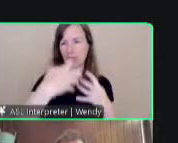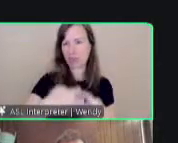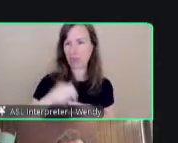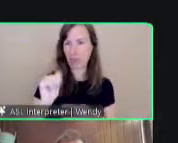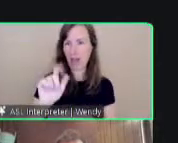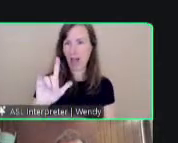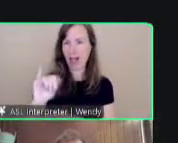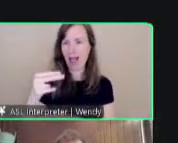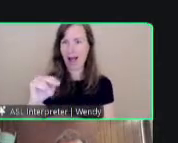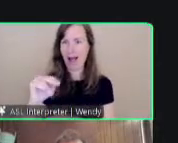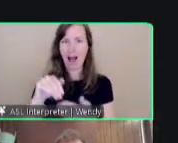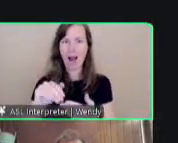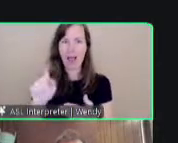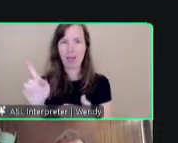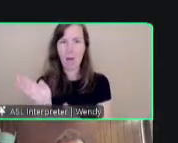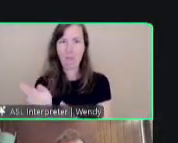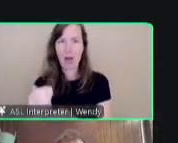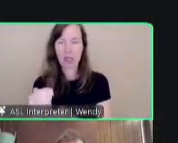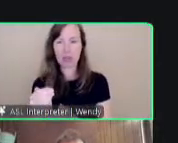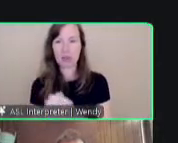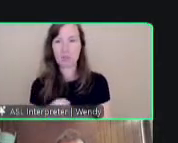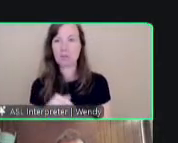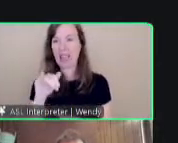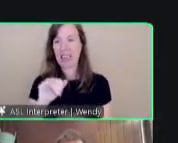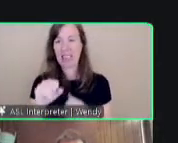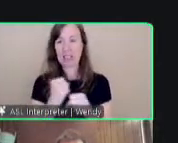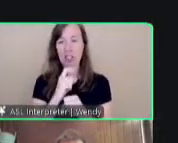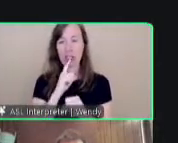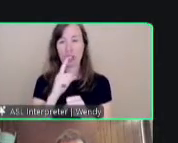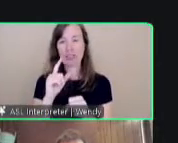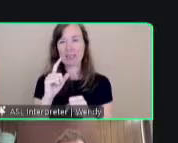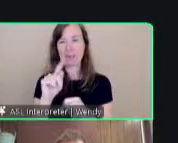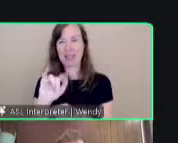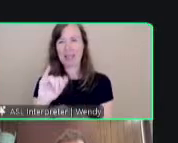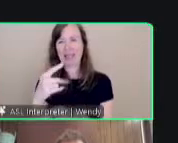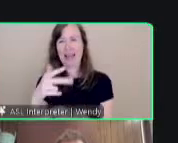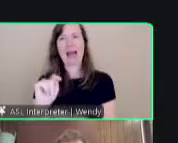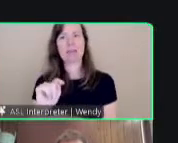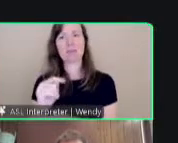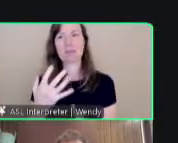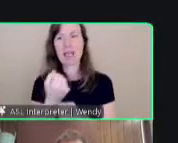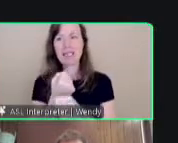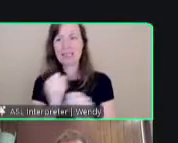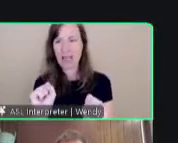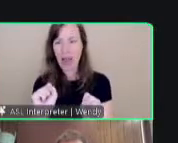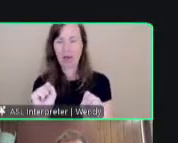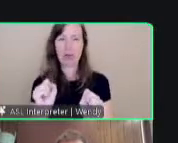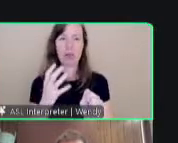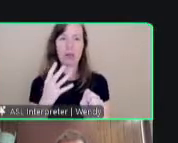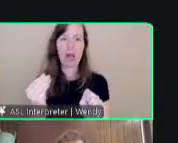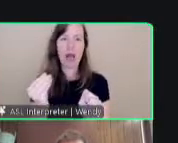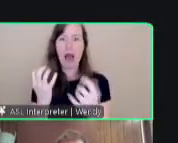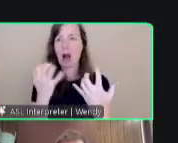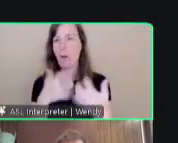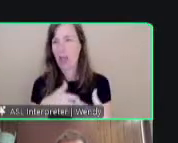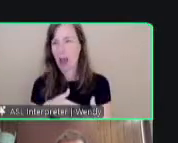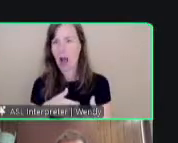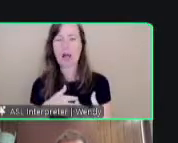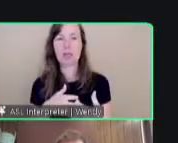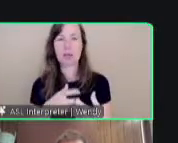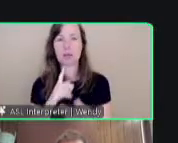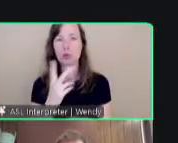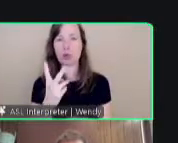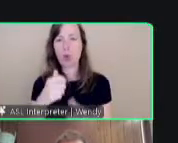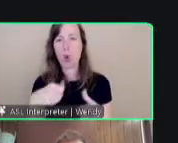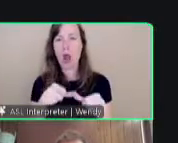parameters. This year is a tight year. Safety and compliance are two areas that we are